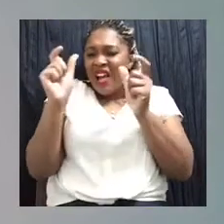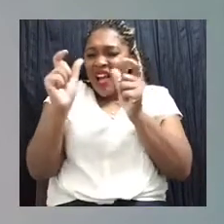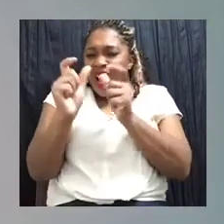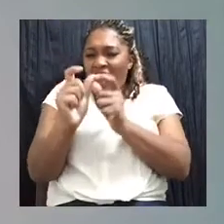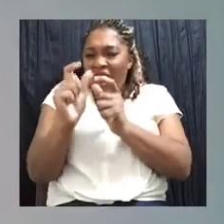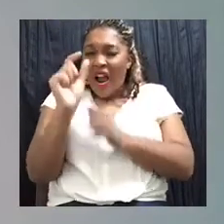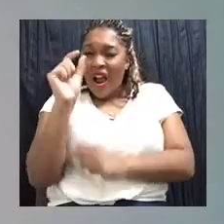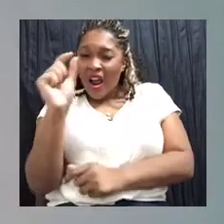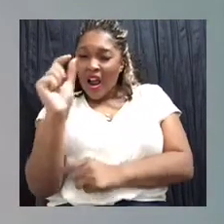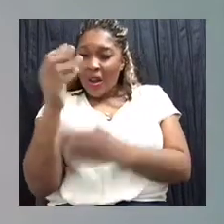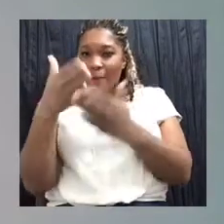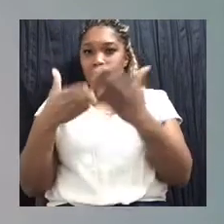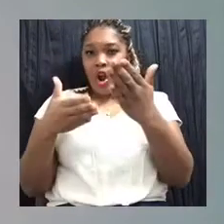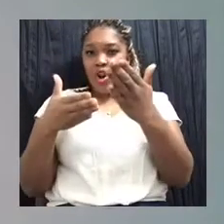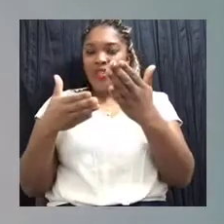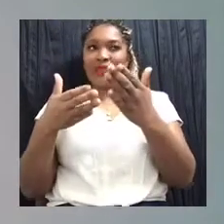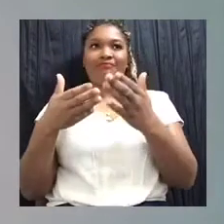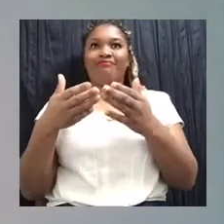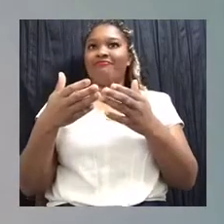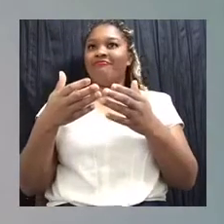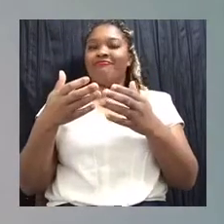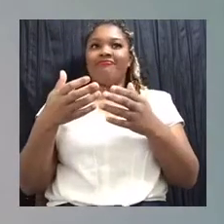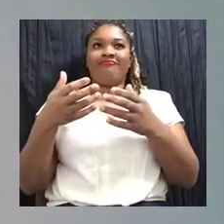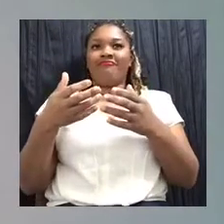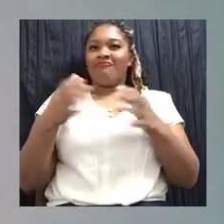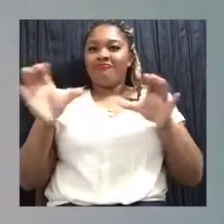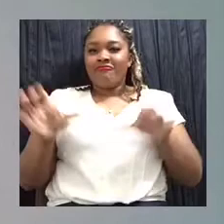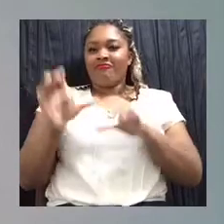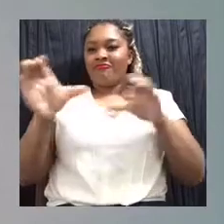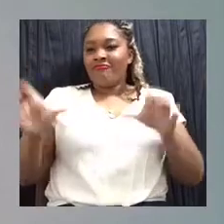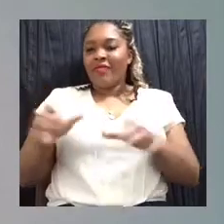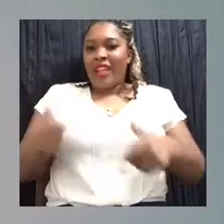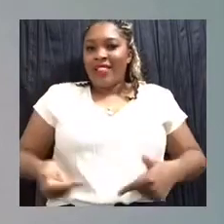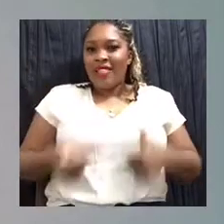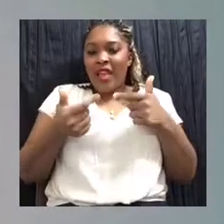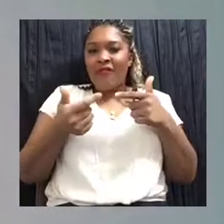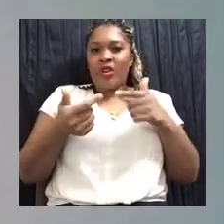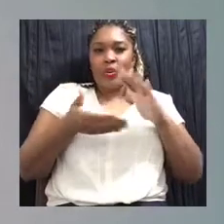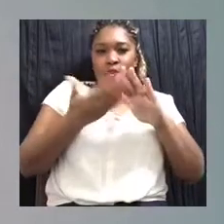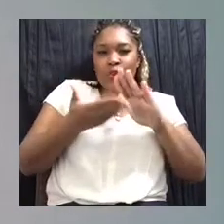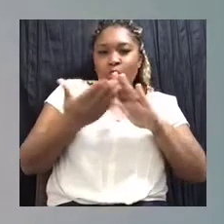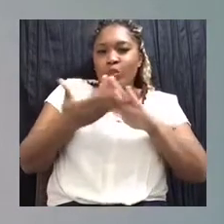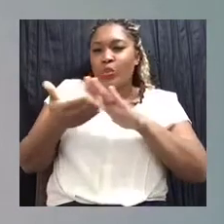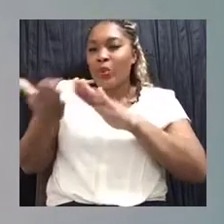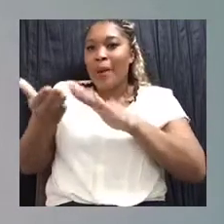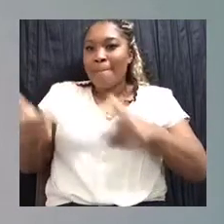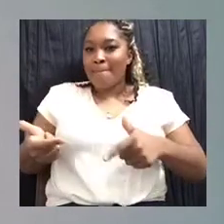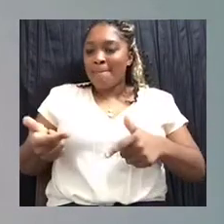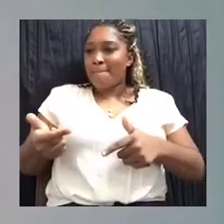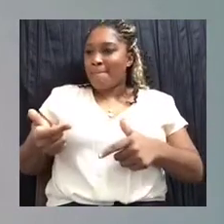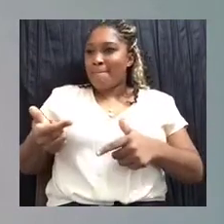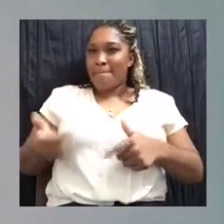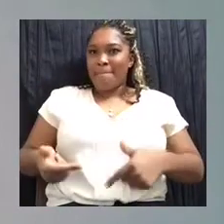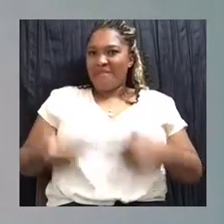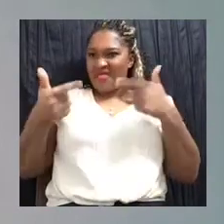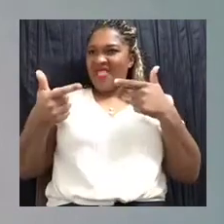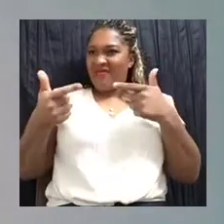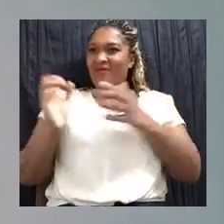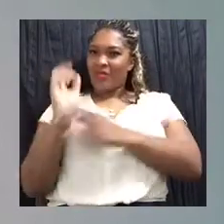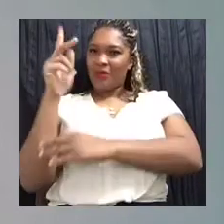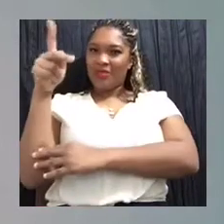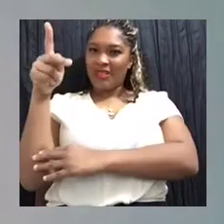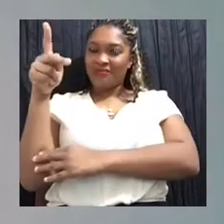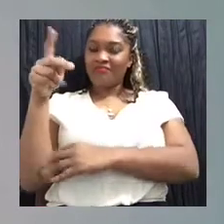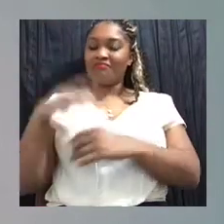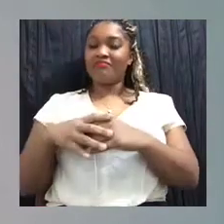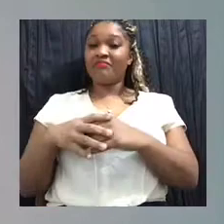performs the life functions that the plant needs to live. The plant's green